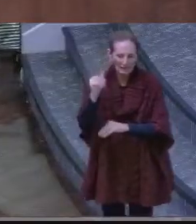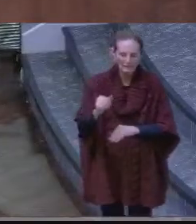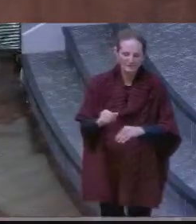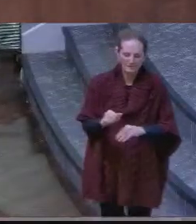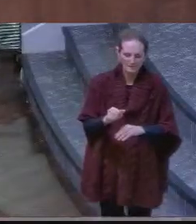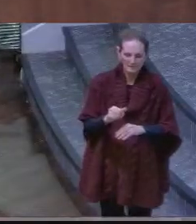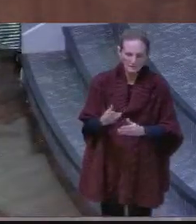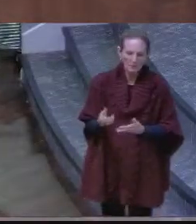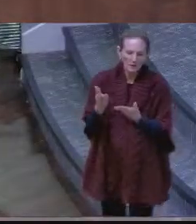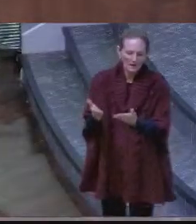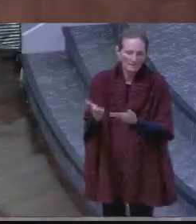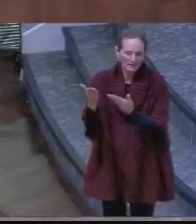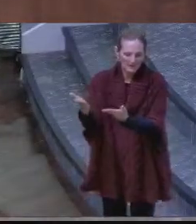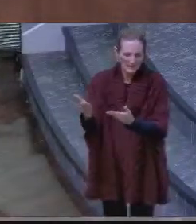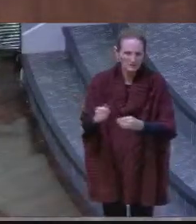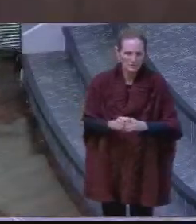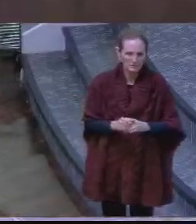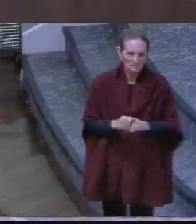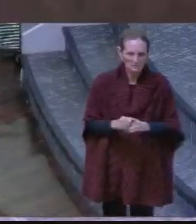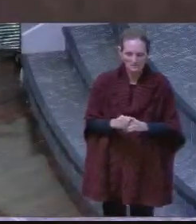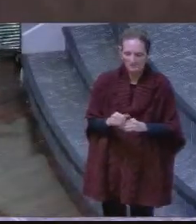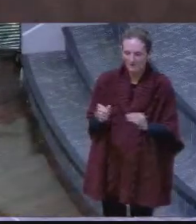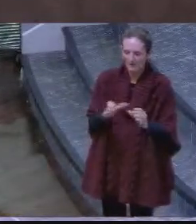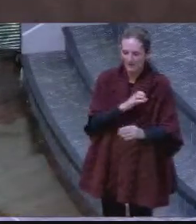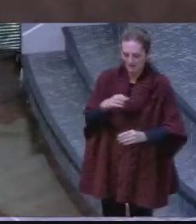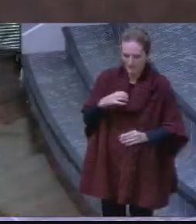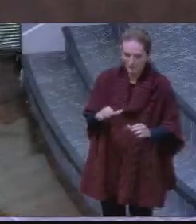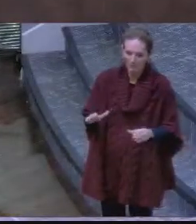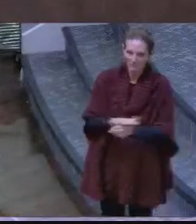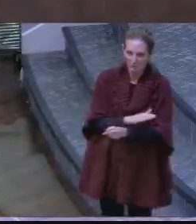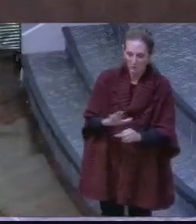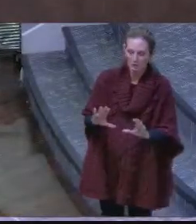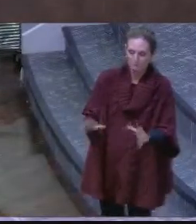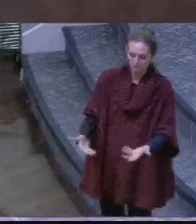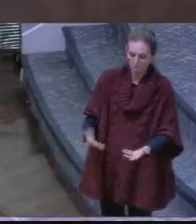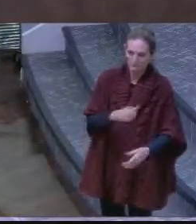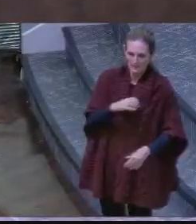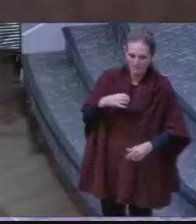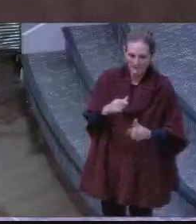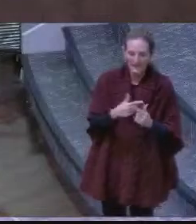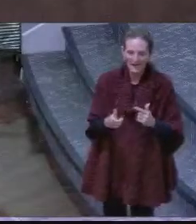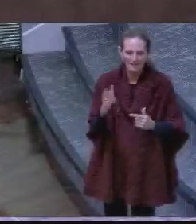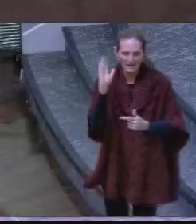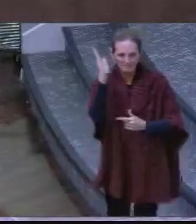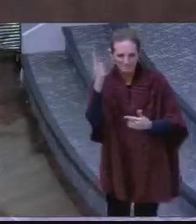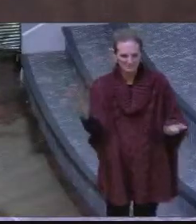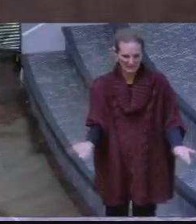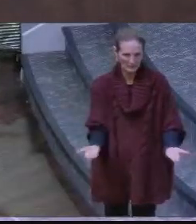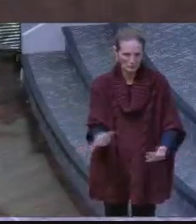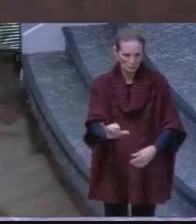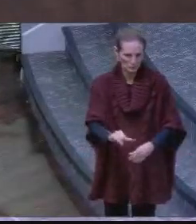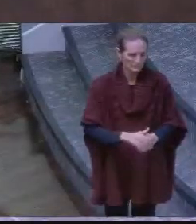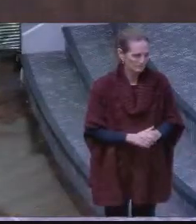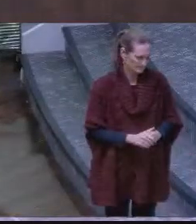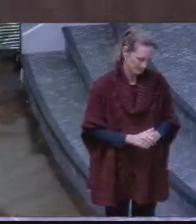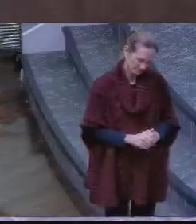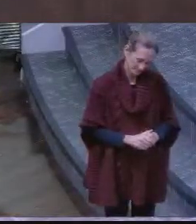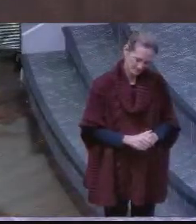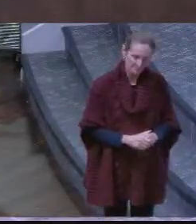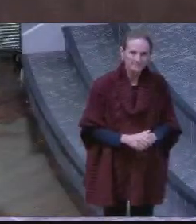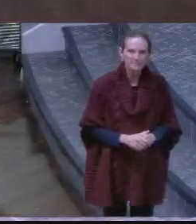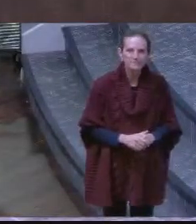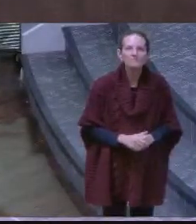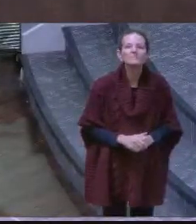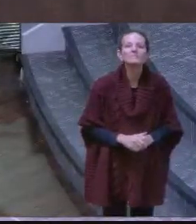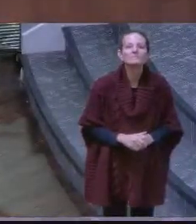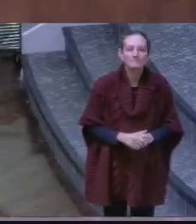recommendations to the Sustainability Committee and then doing the same thing to this board on April 10th, yeah. All right, perfect. Okay,